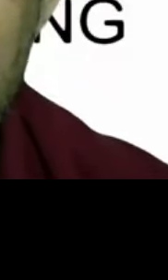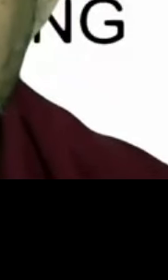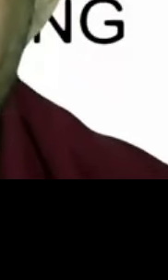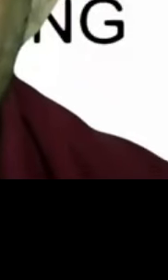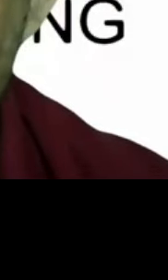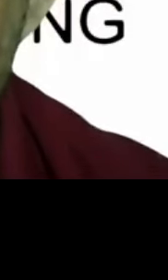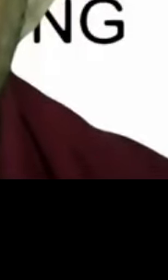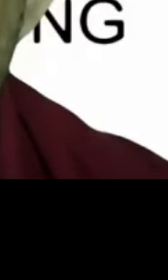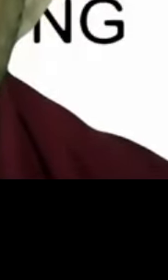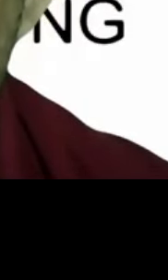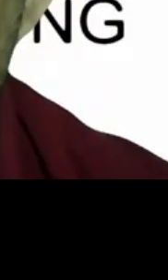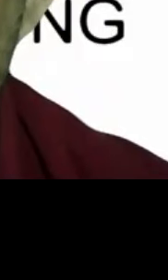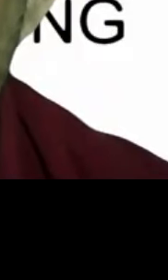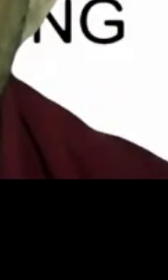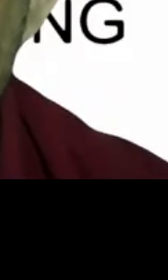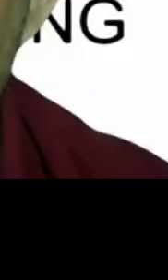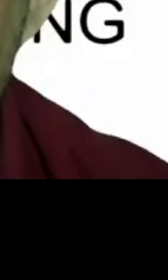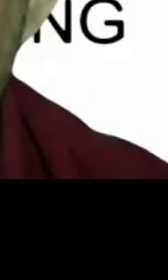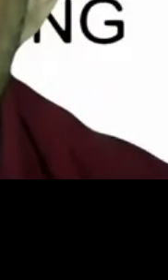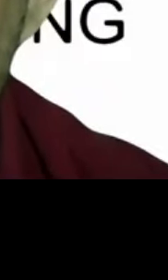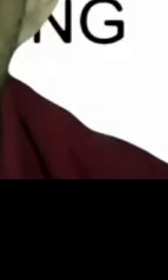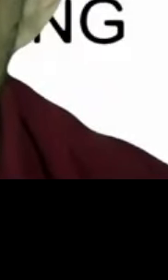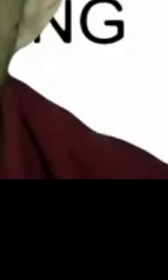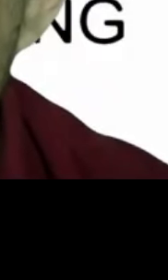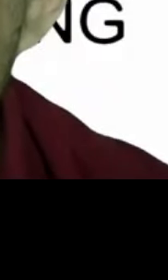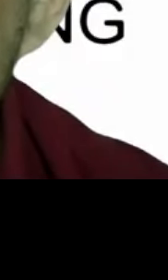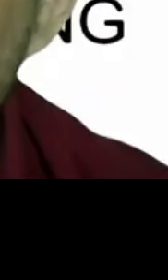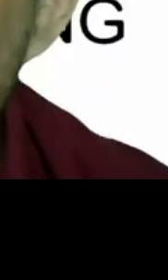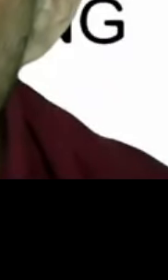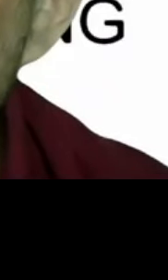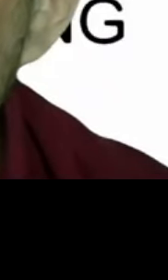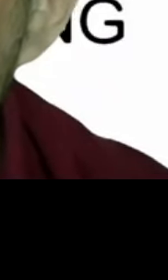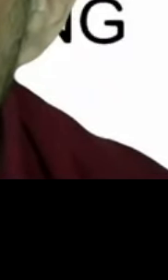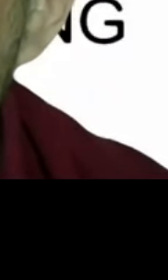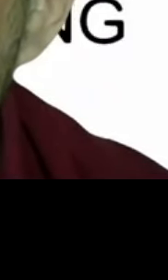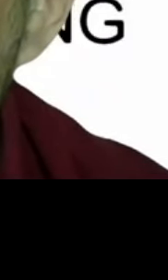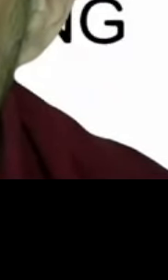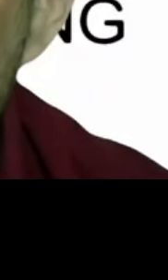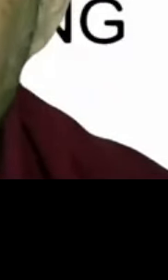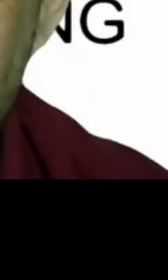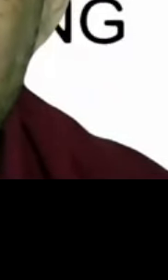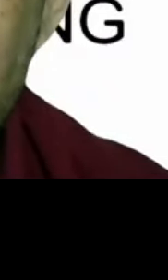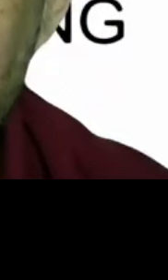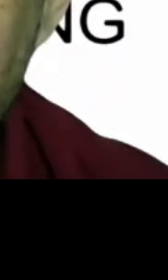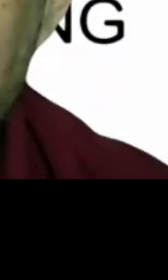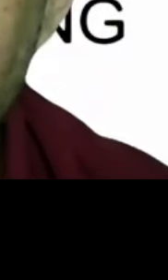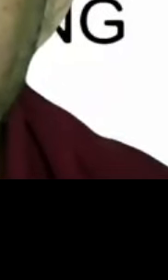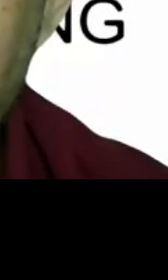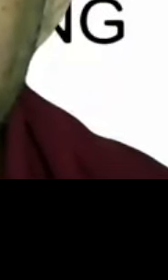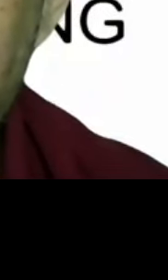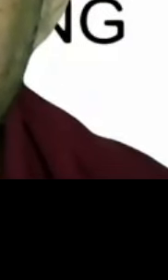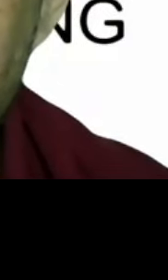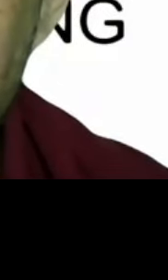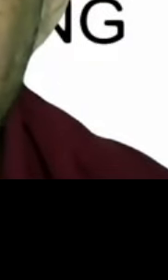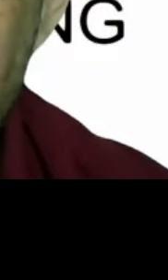is that those are two good examples. Also in Bangladesh, we have the Dhaka Declaration that